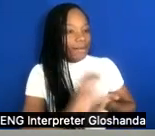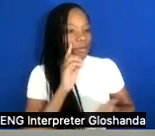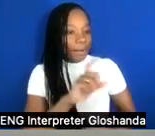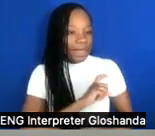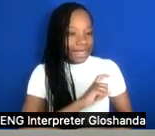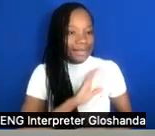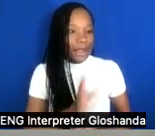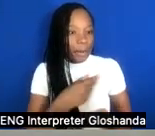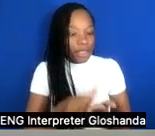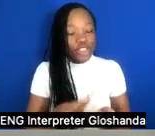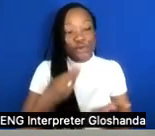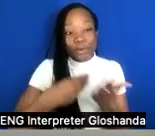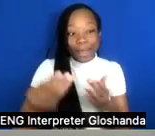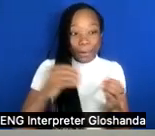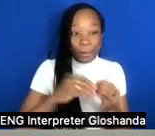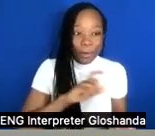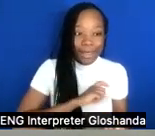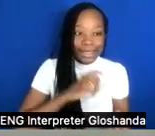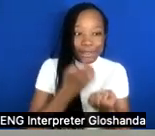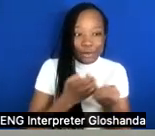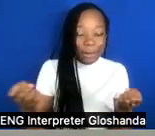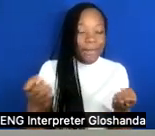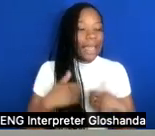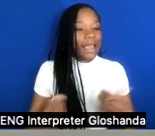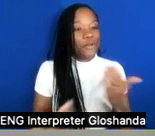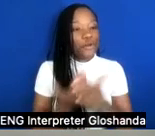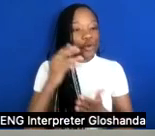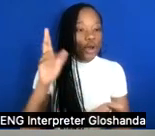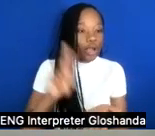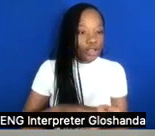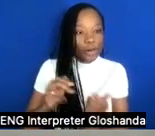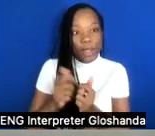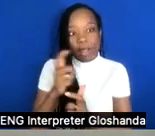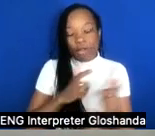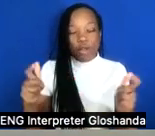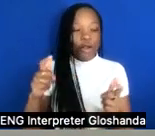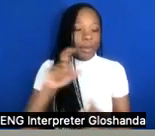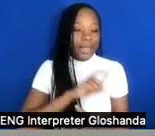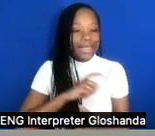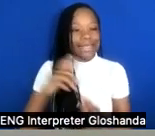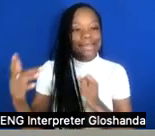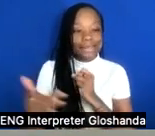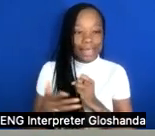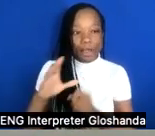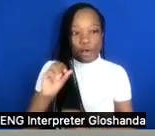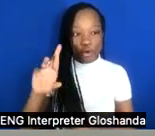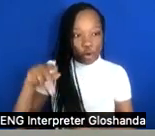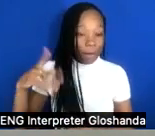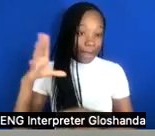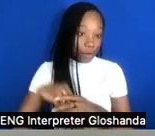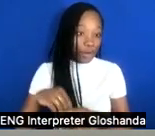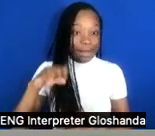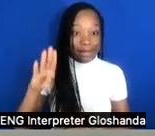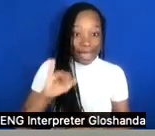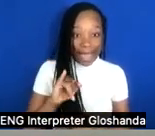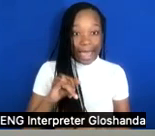renew contracts with large police tech corporations, including, you know, BI and electronic monitoring